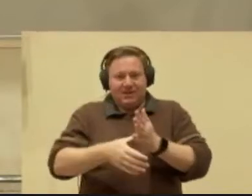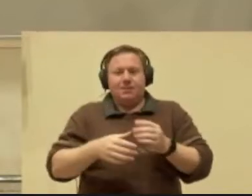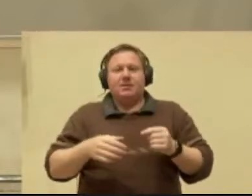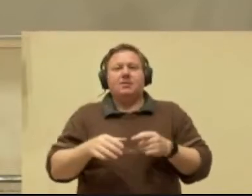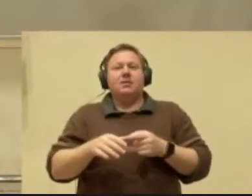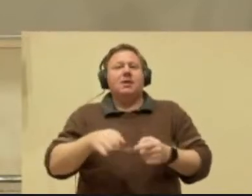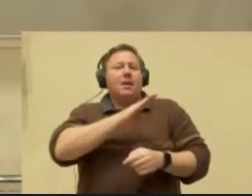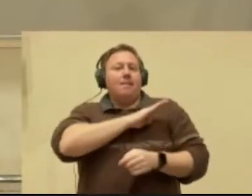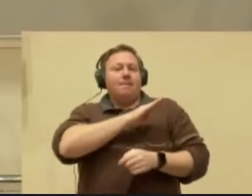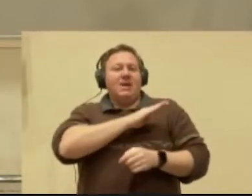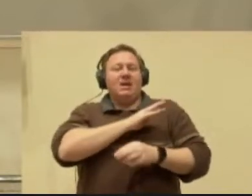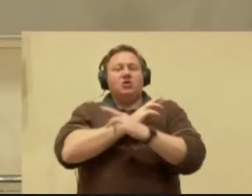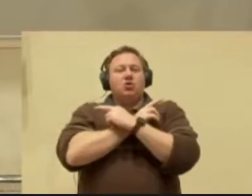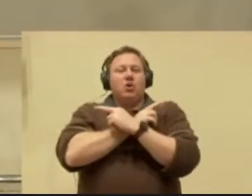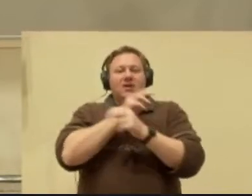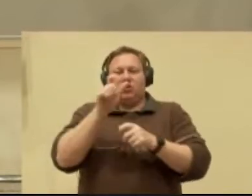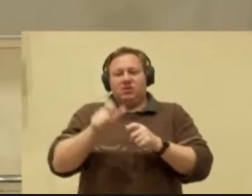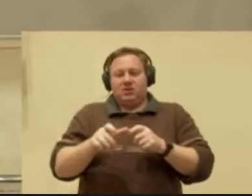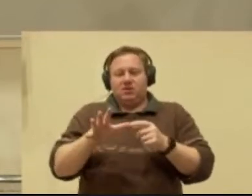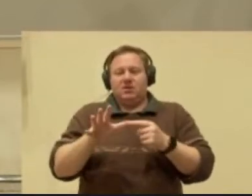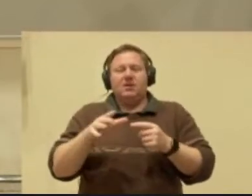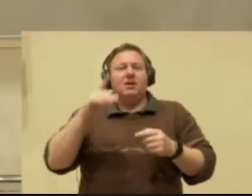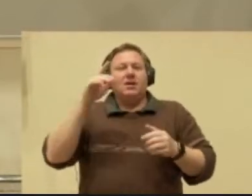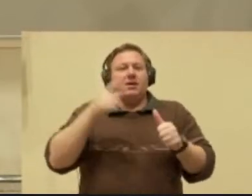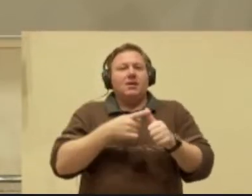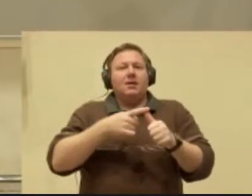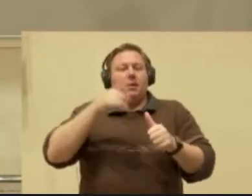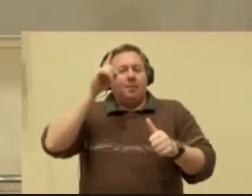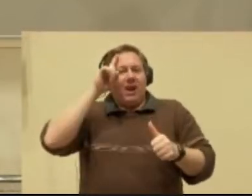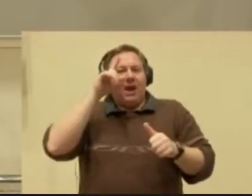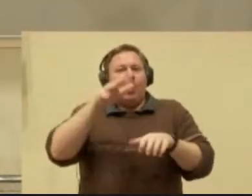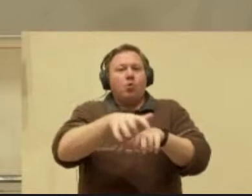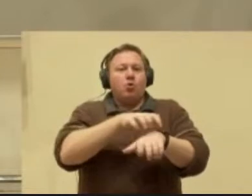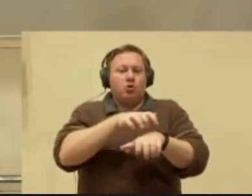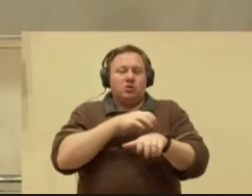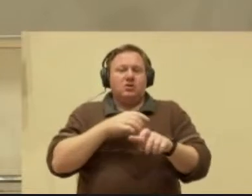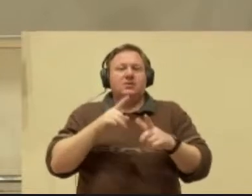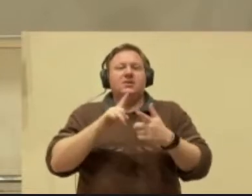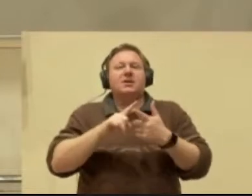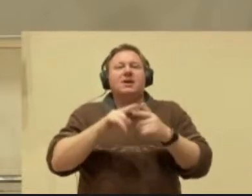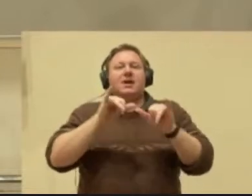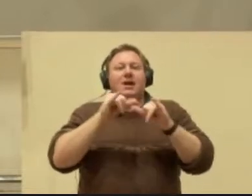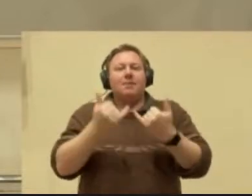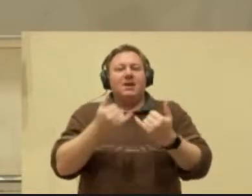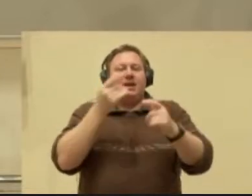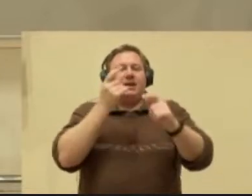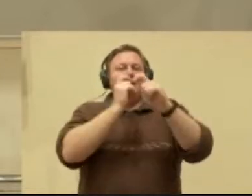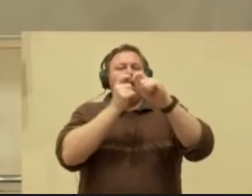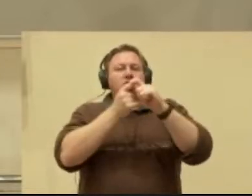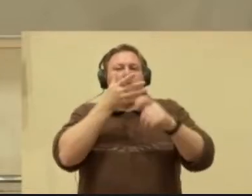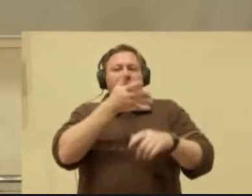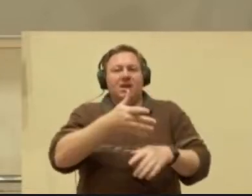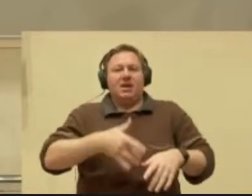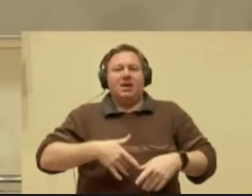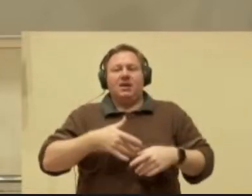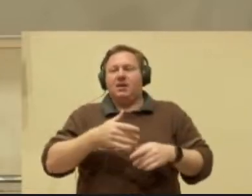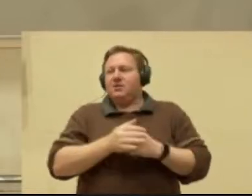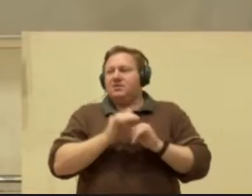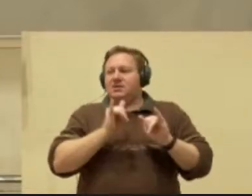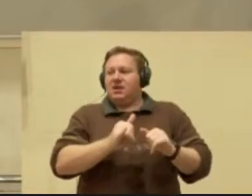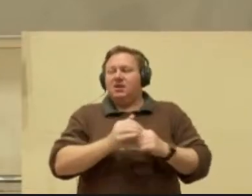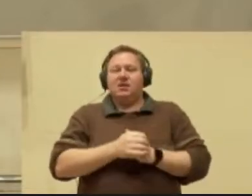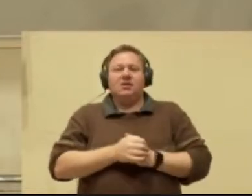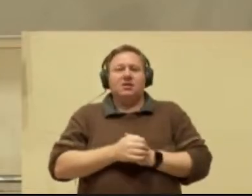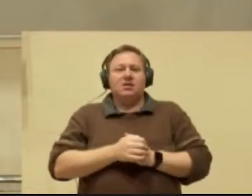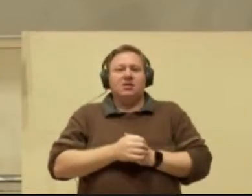veterans black rural and companies from townships women-owned companies